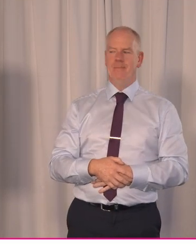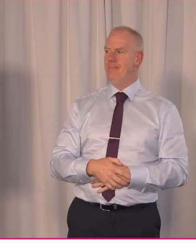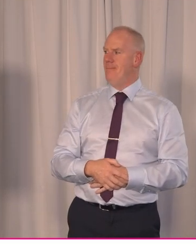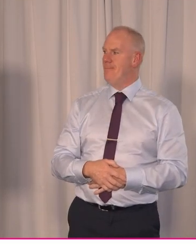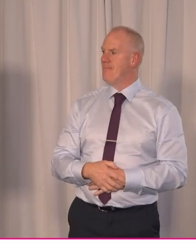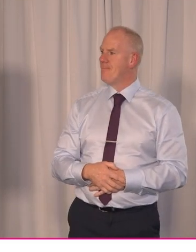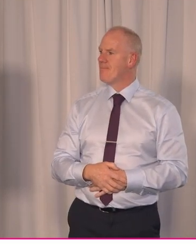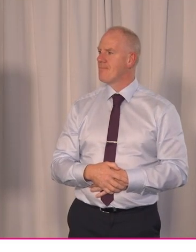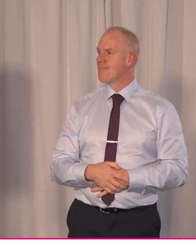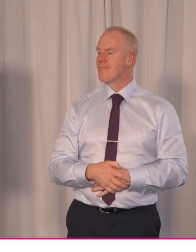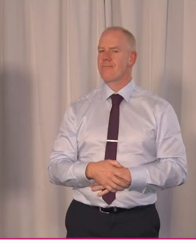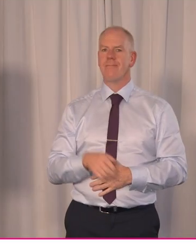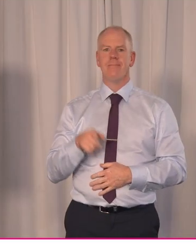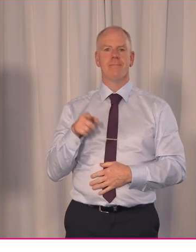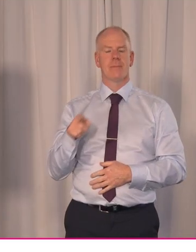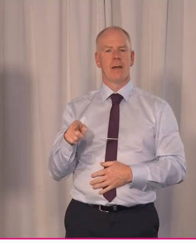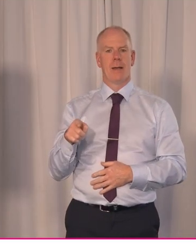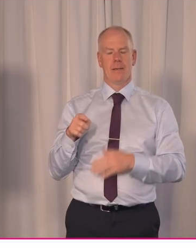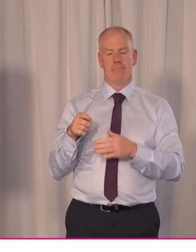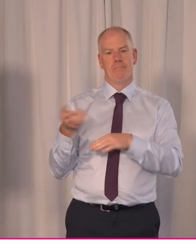the late Selena Bunny